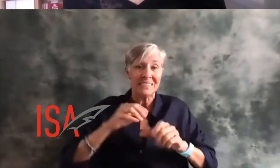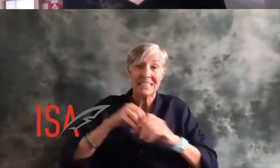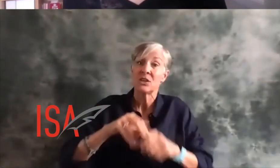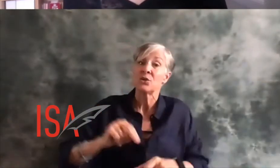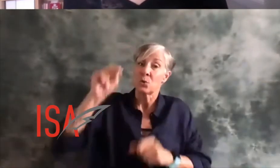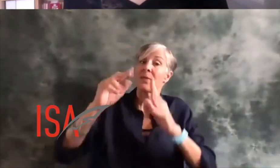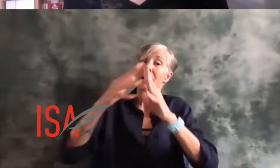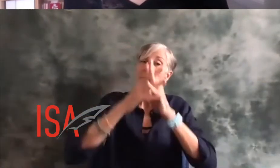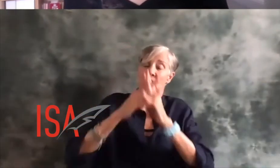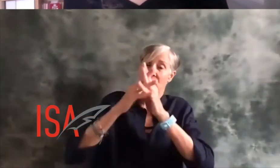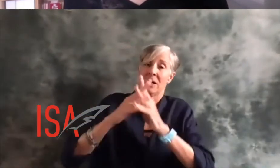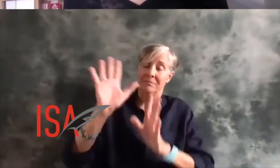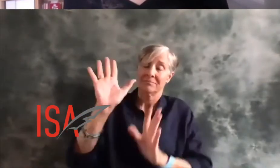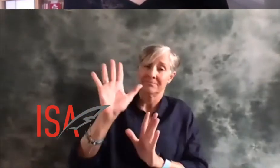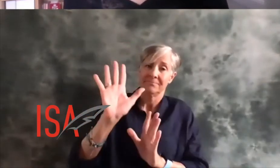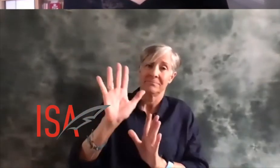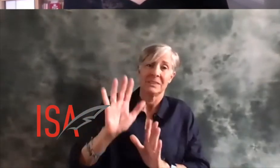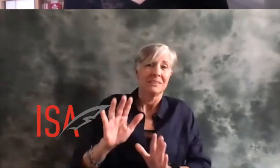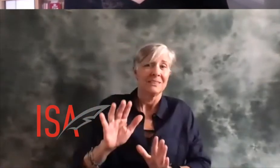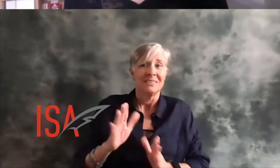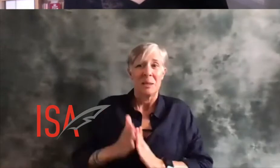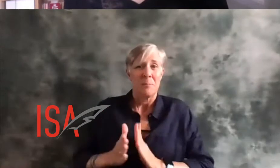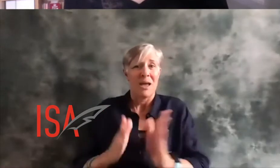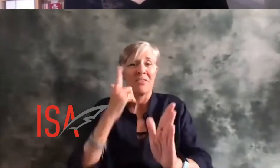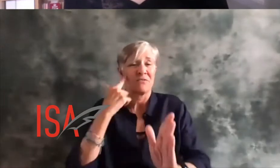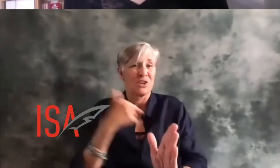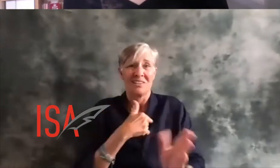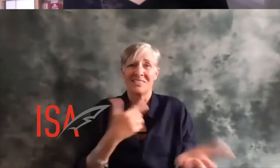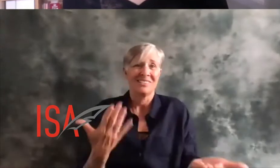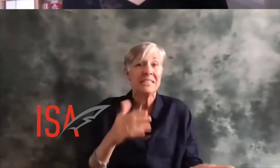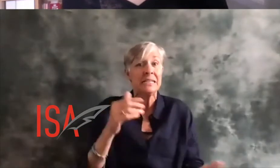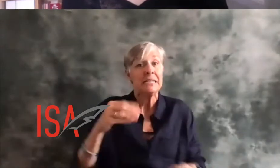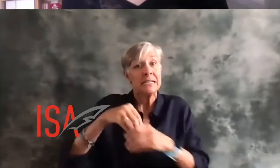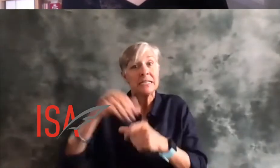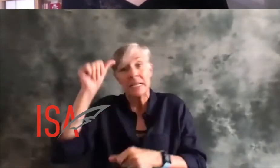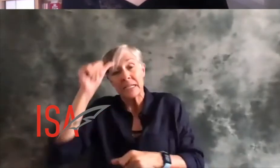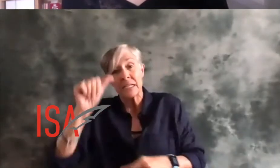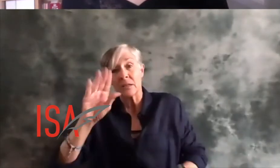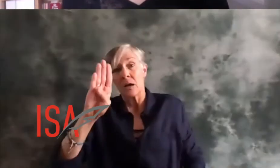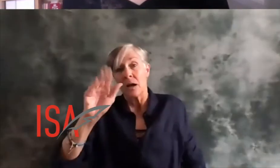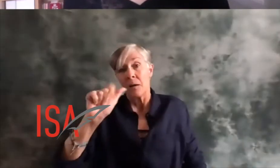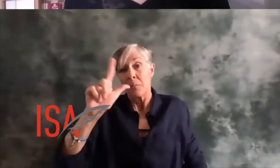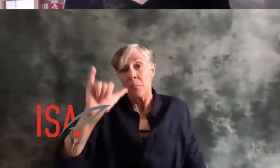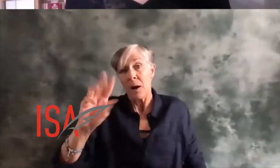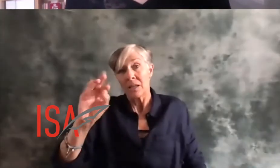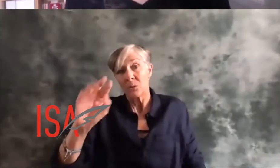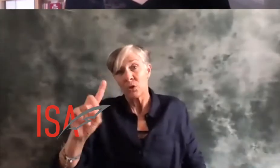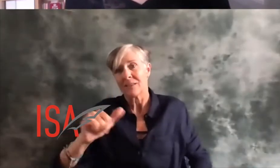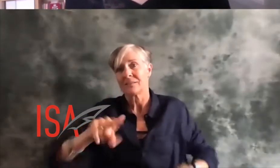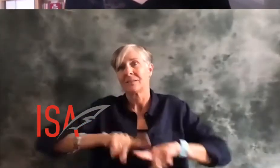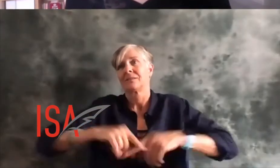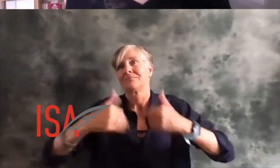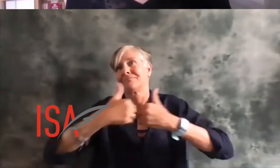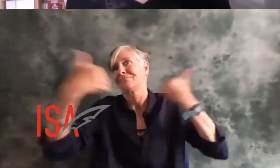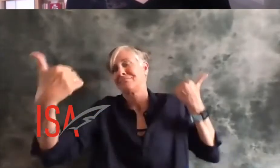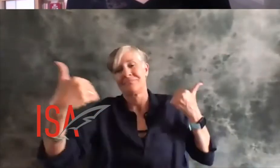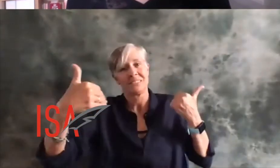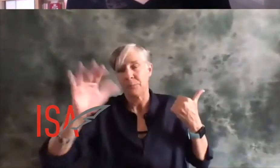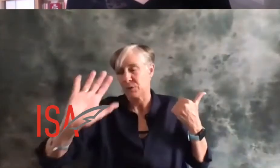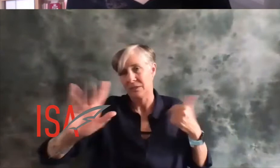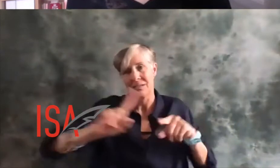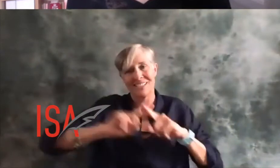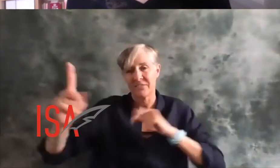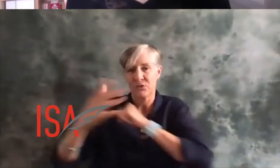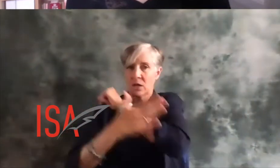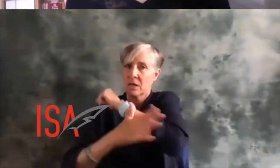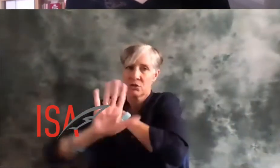speak to North America, isn't there. Now, I don't know how it is in India with Bollywood, because that's a huge other, you know, it's like almost like another country